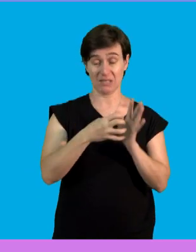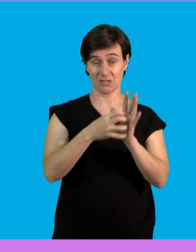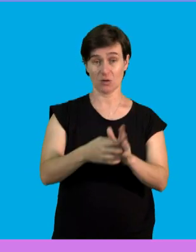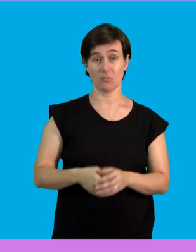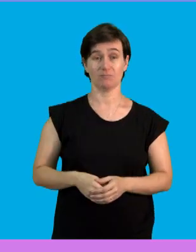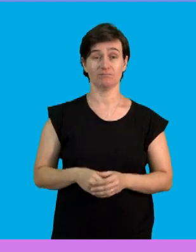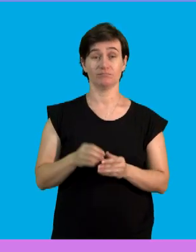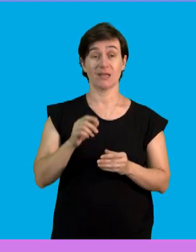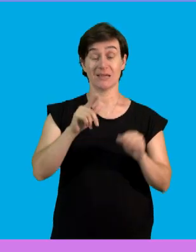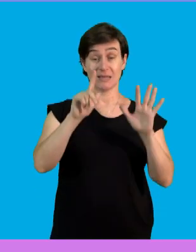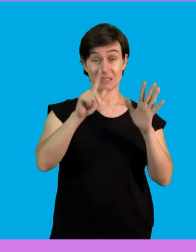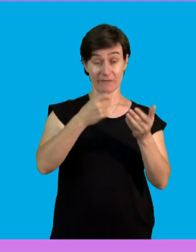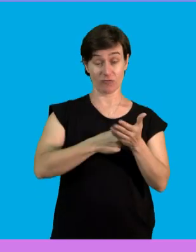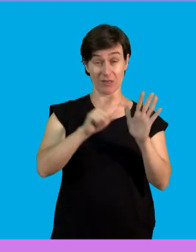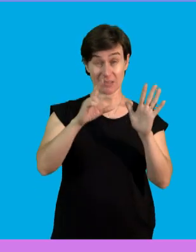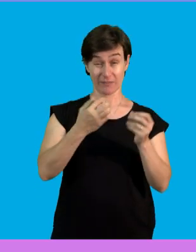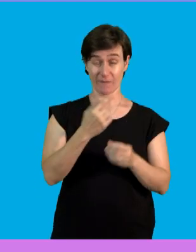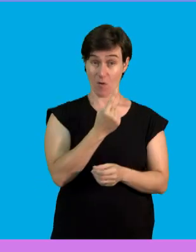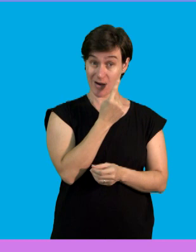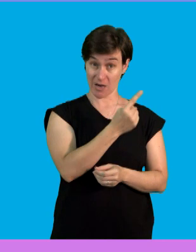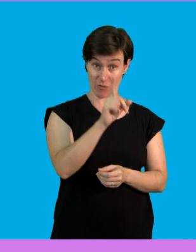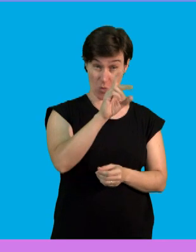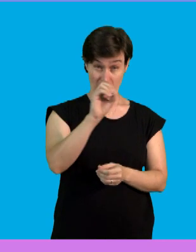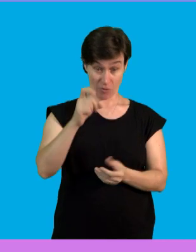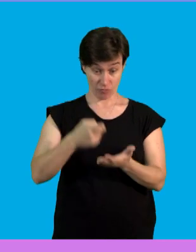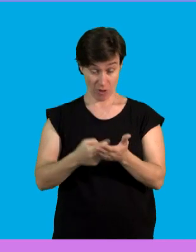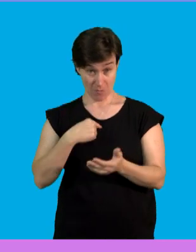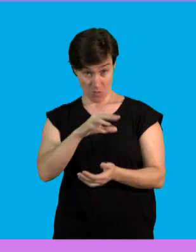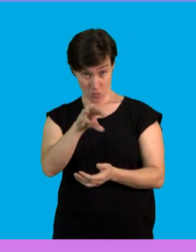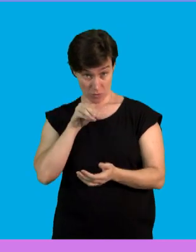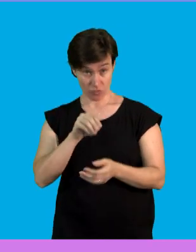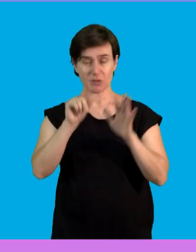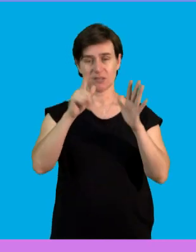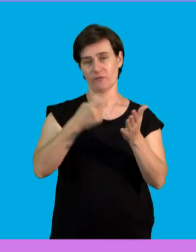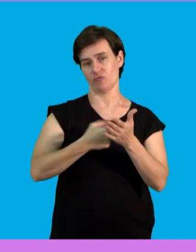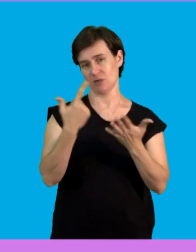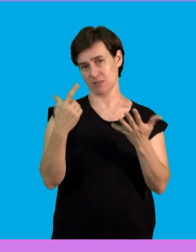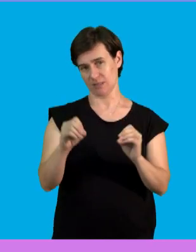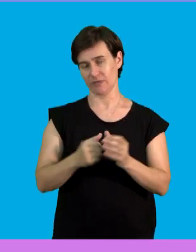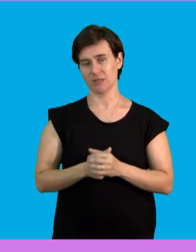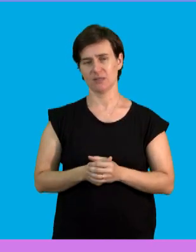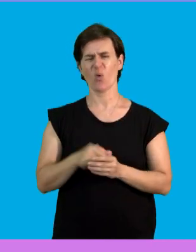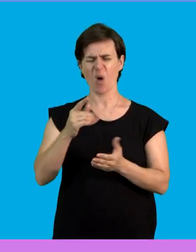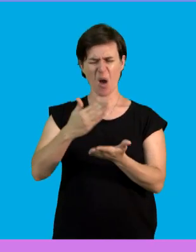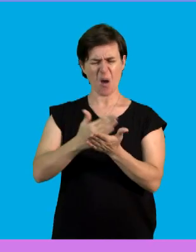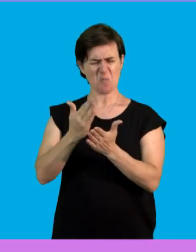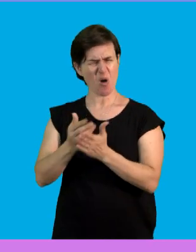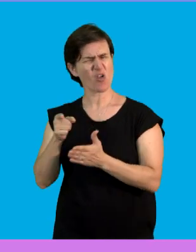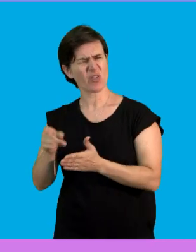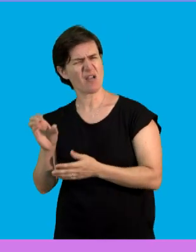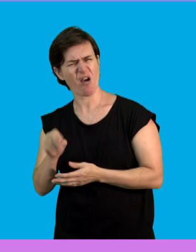it's 7.70 Rand per 100 Rand or part thereof. That part thereof means if